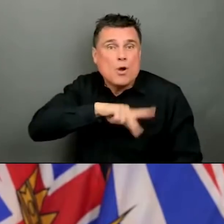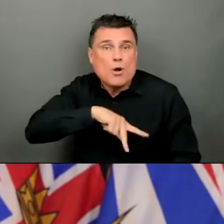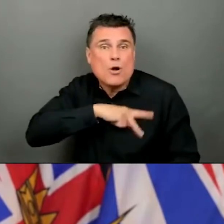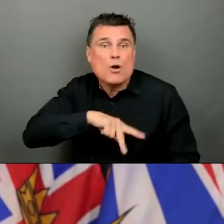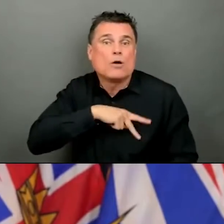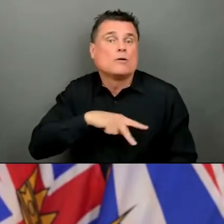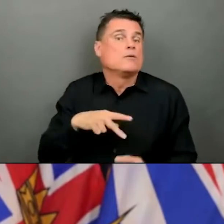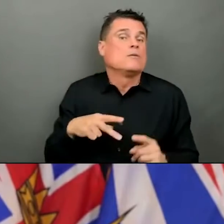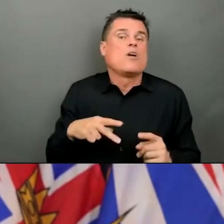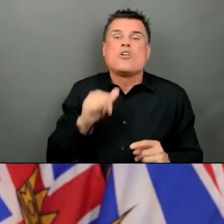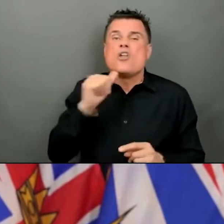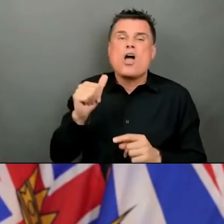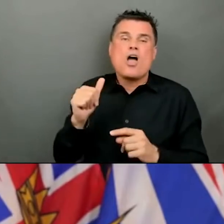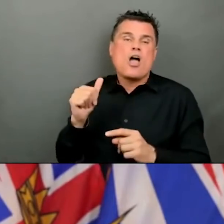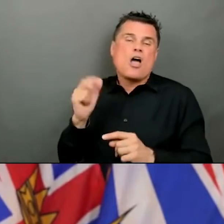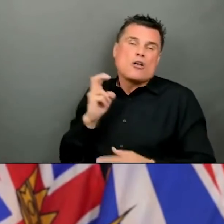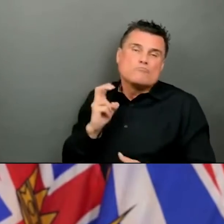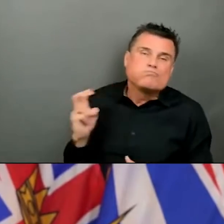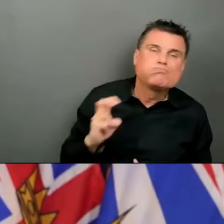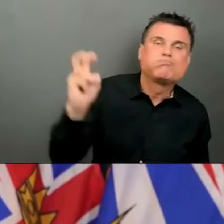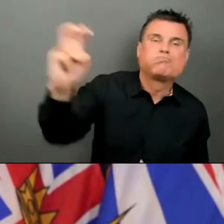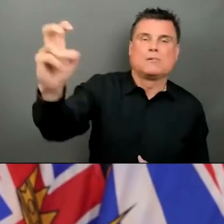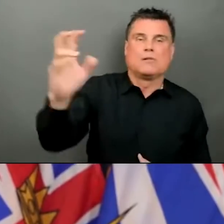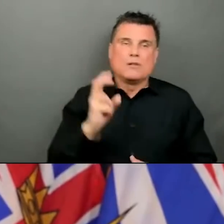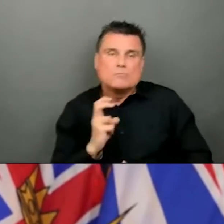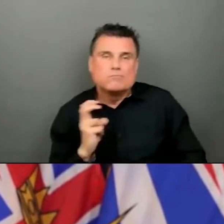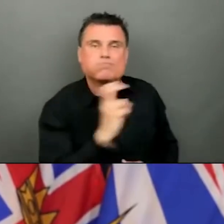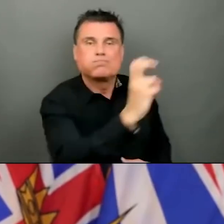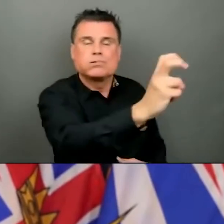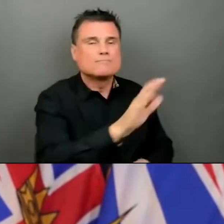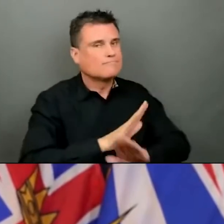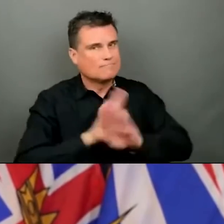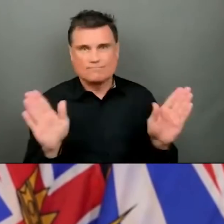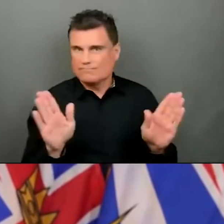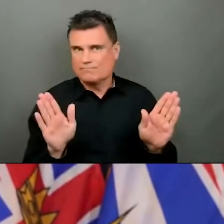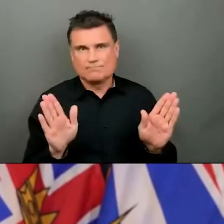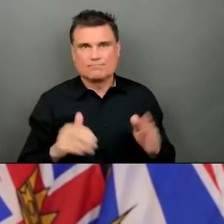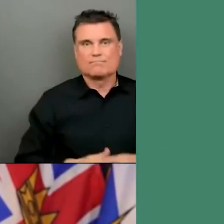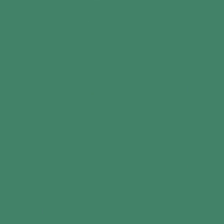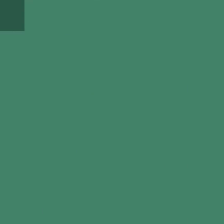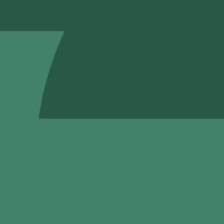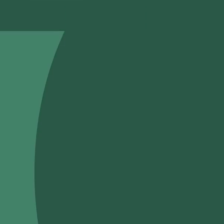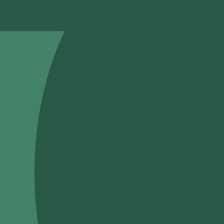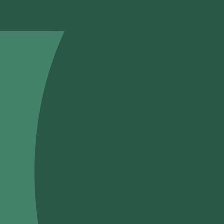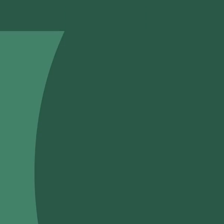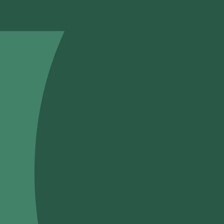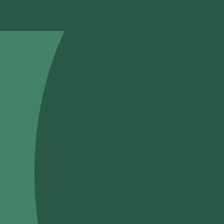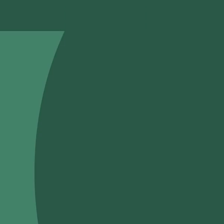than ever before. And with that, we're certainly prepared to take some questions from the media.